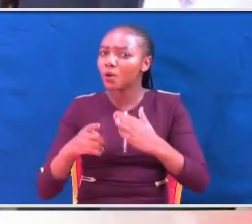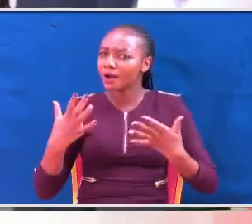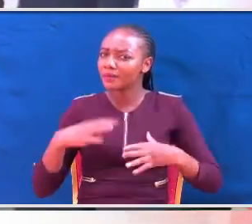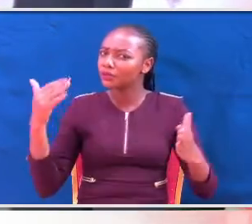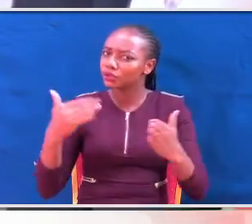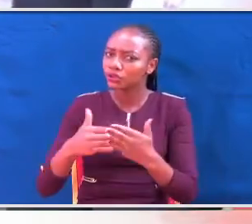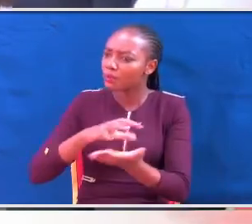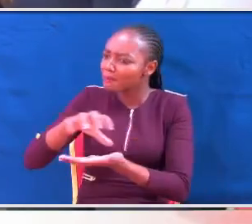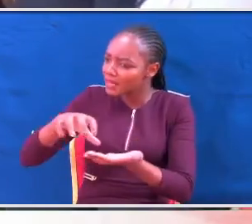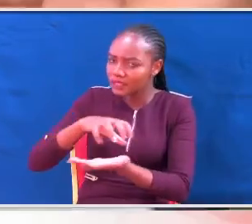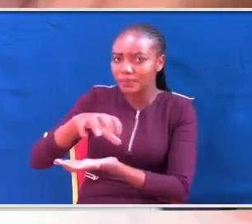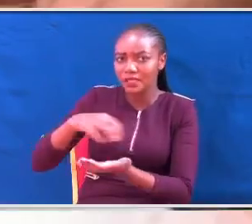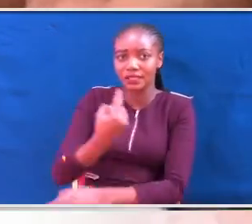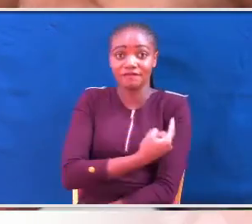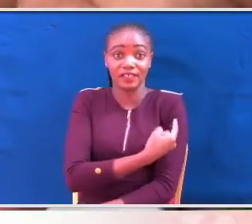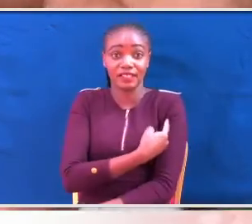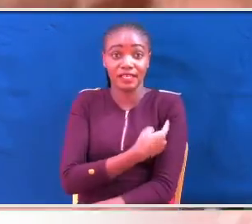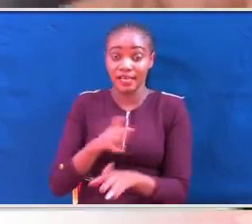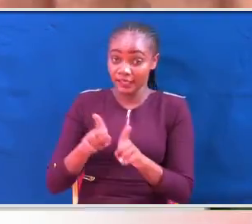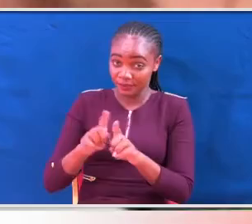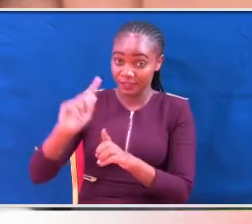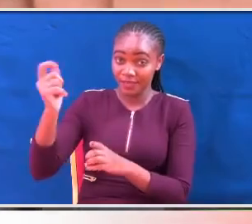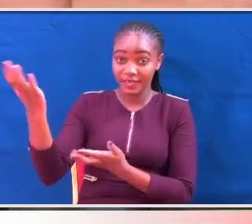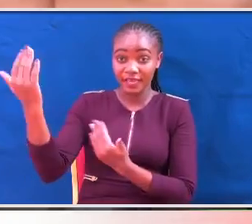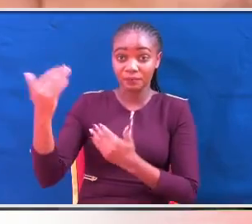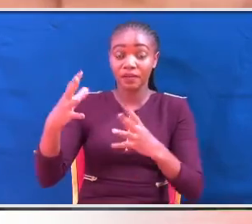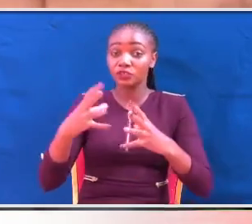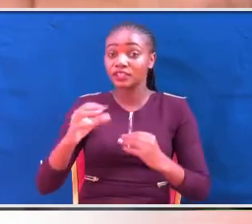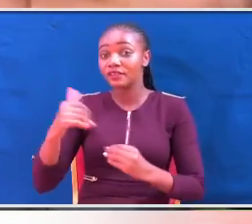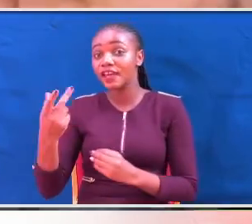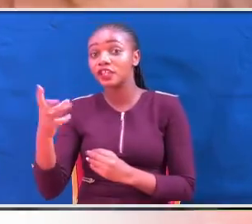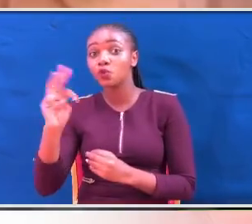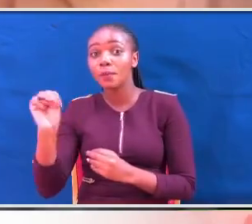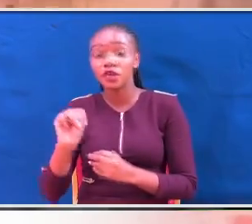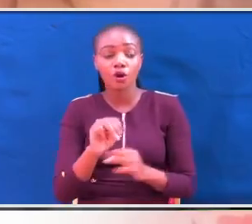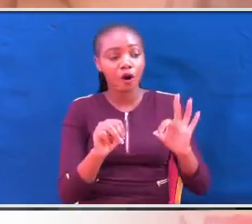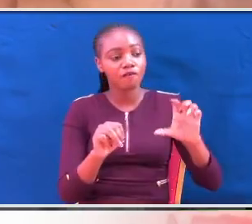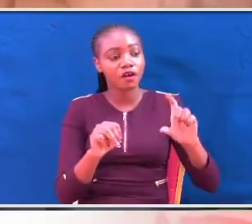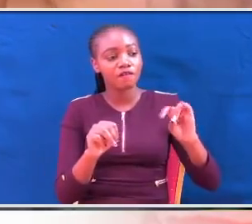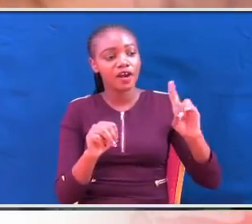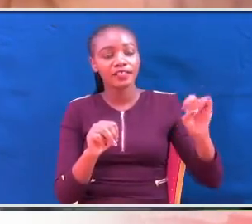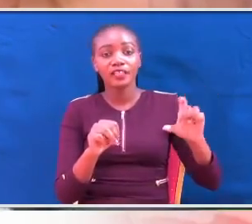as the country is expecting to receive another 2 million doses of the Pfizer vaccine from the